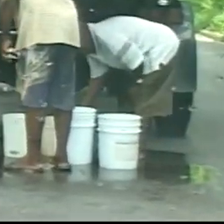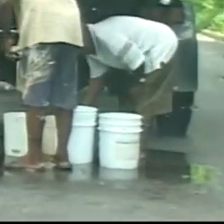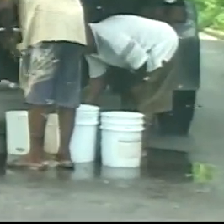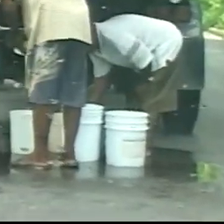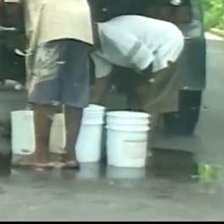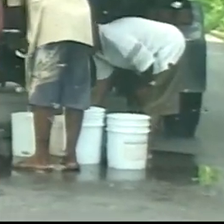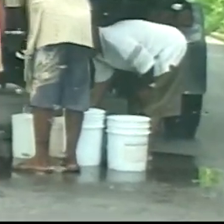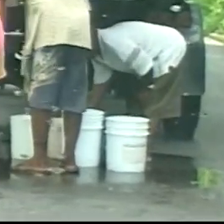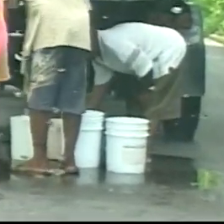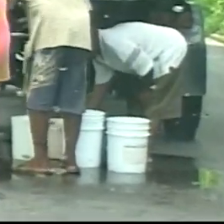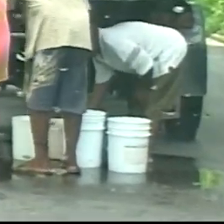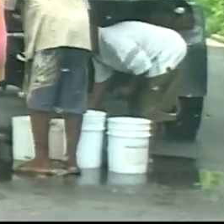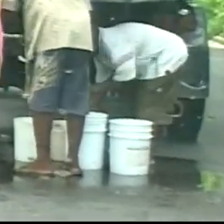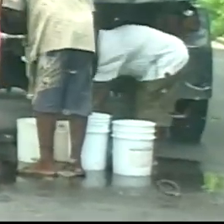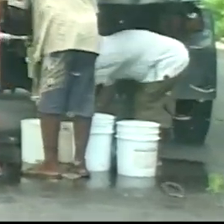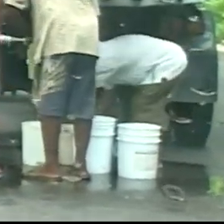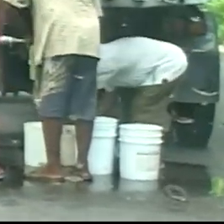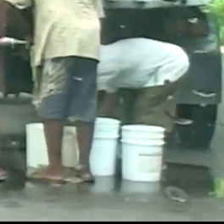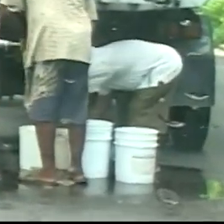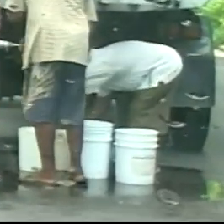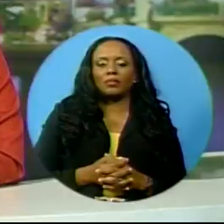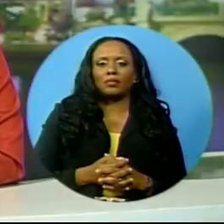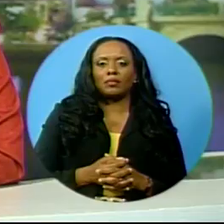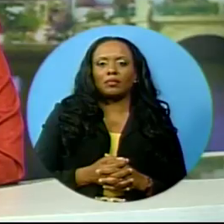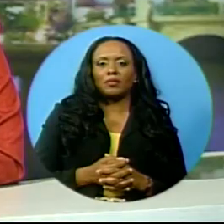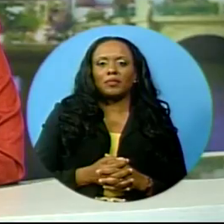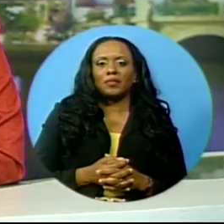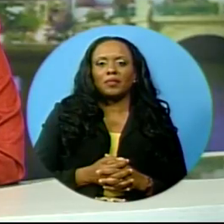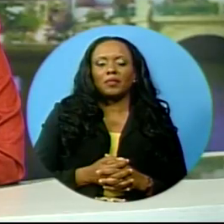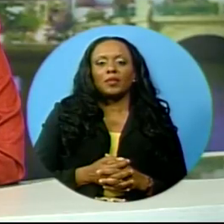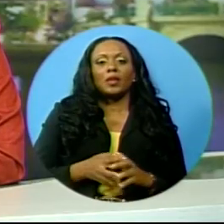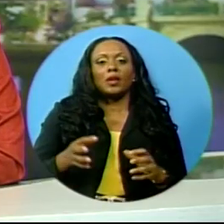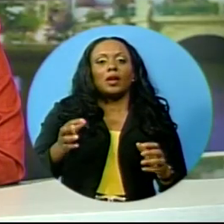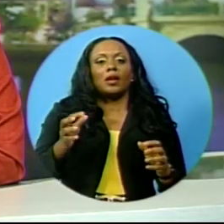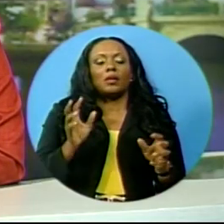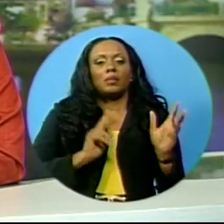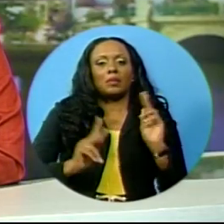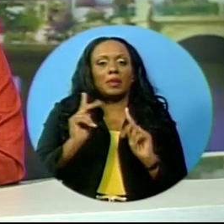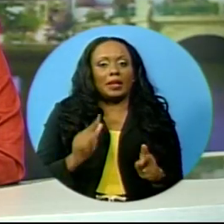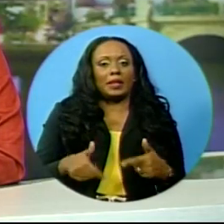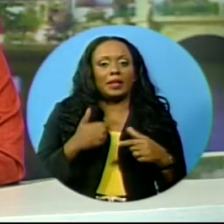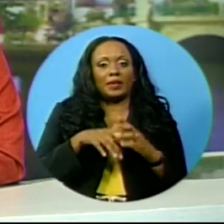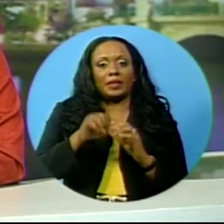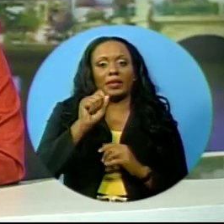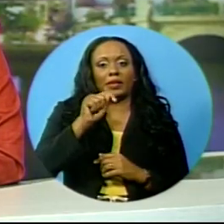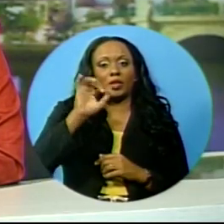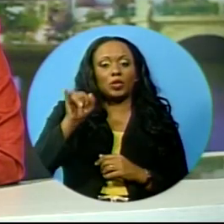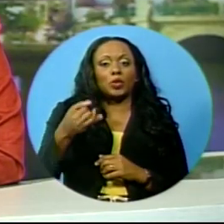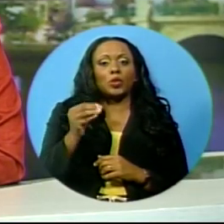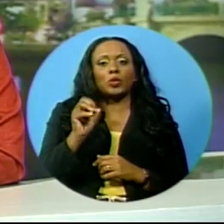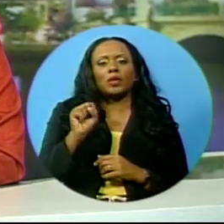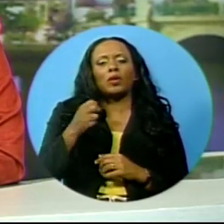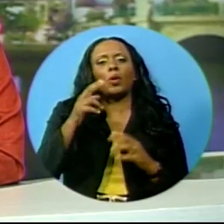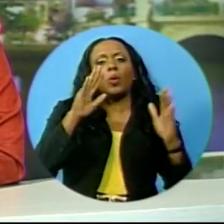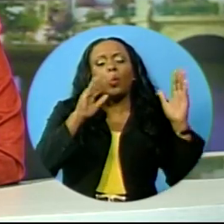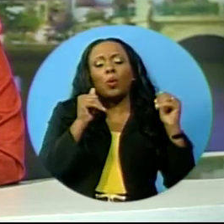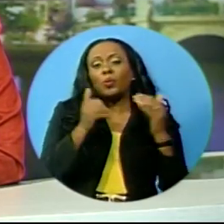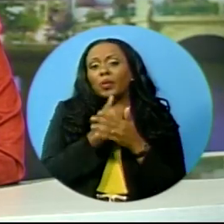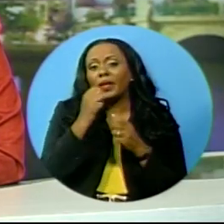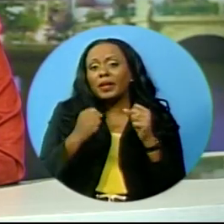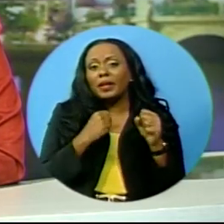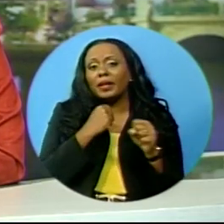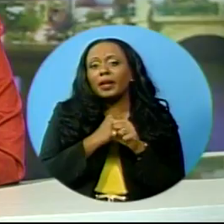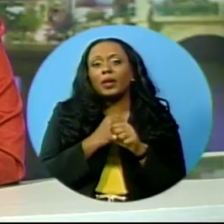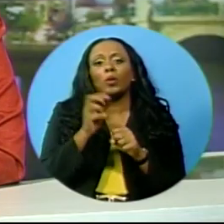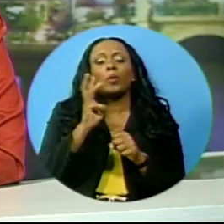being used across the most affected areas. And residents of St. Joseph are hoping that for the new year they can see